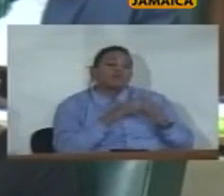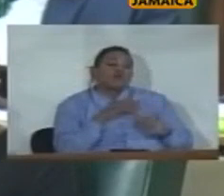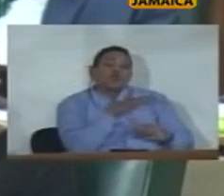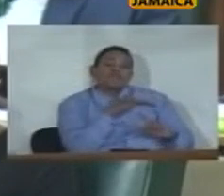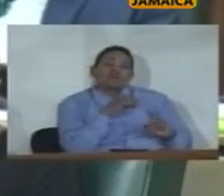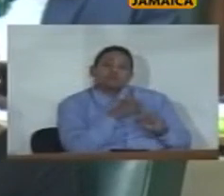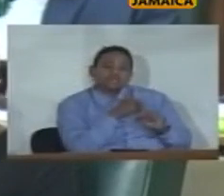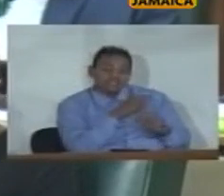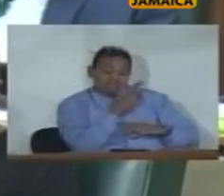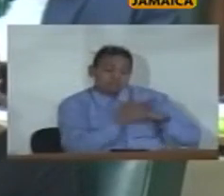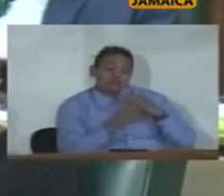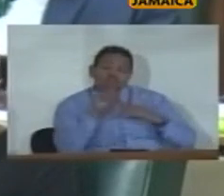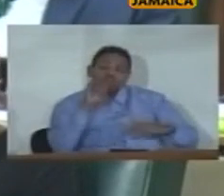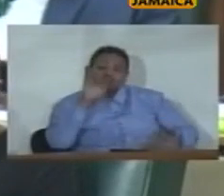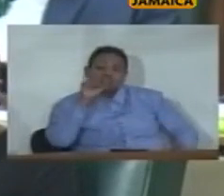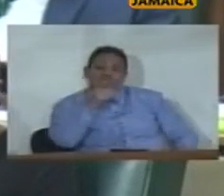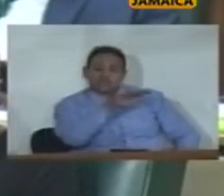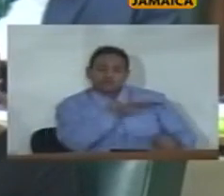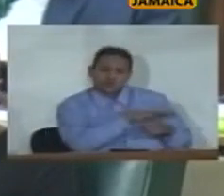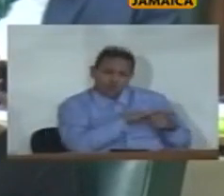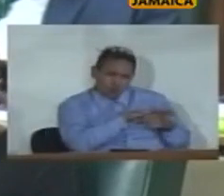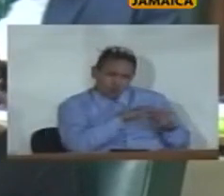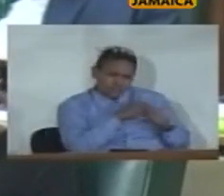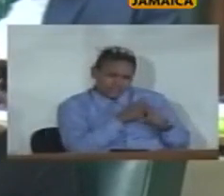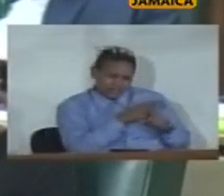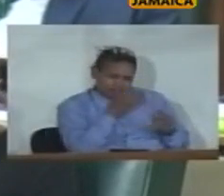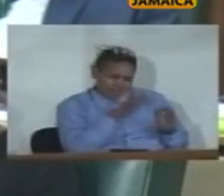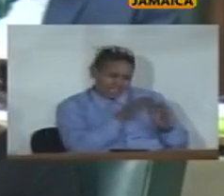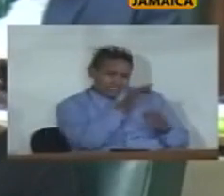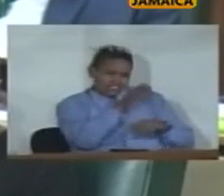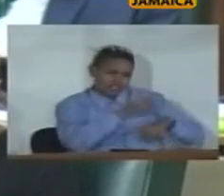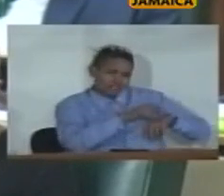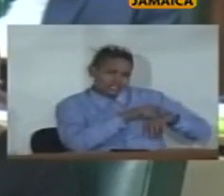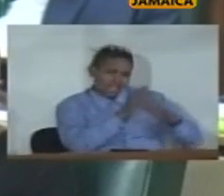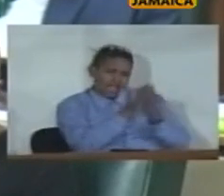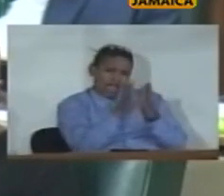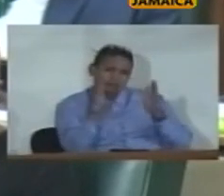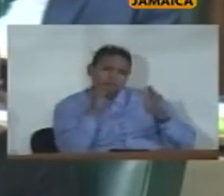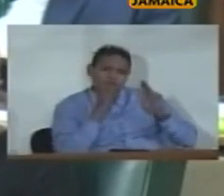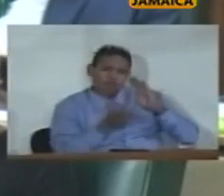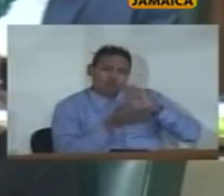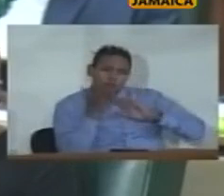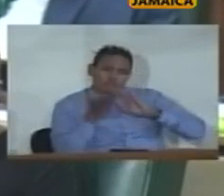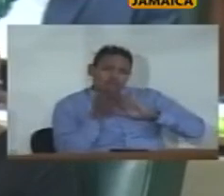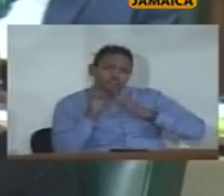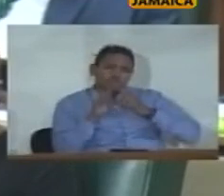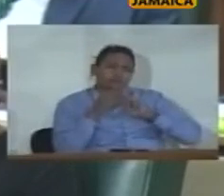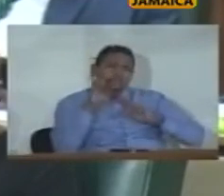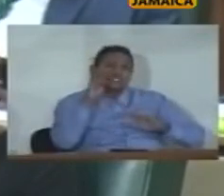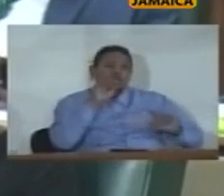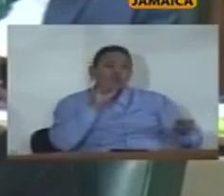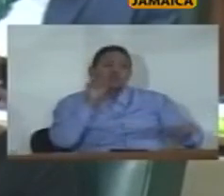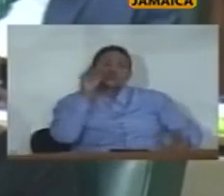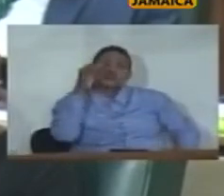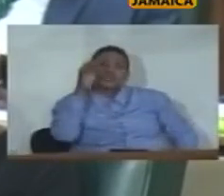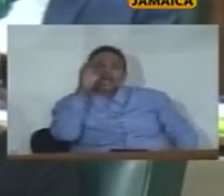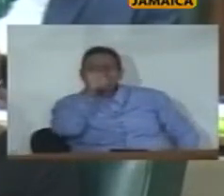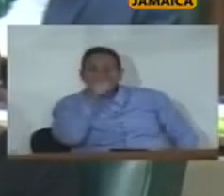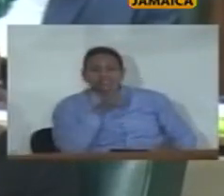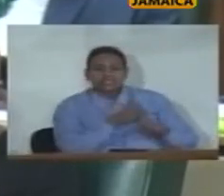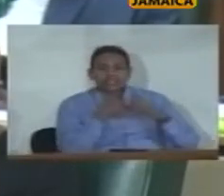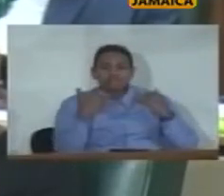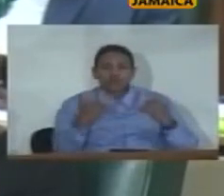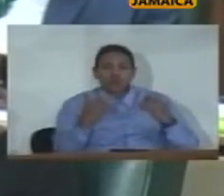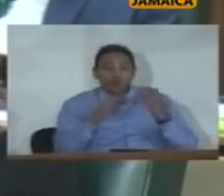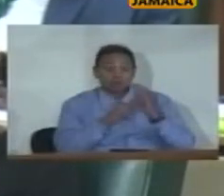parish of St. James Zone, extension of period of operation number 6 order 2019. Now therefore